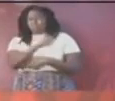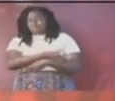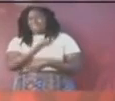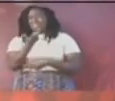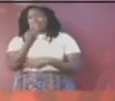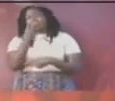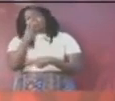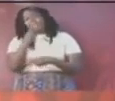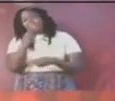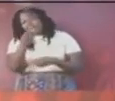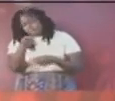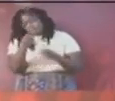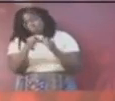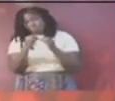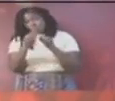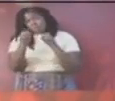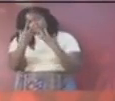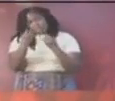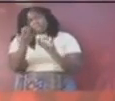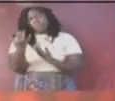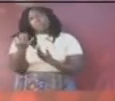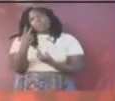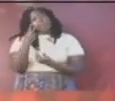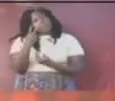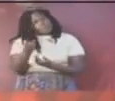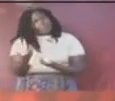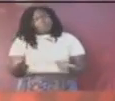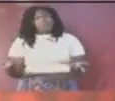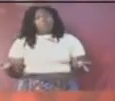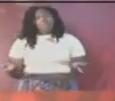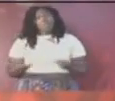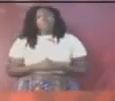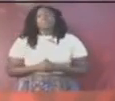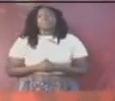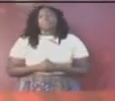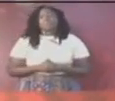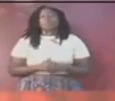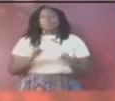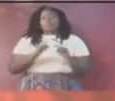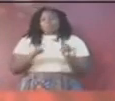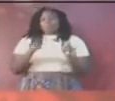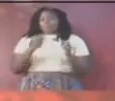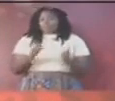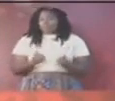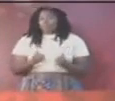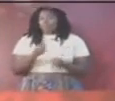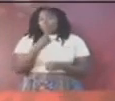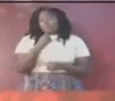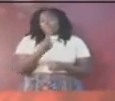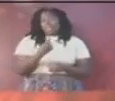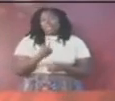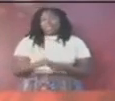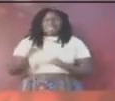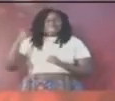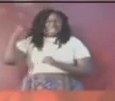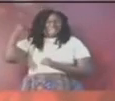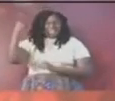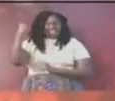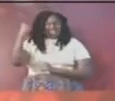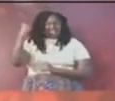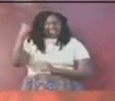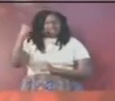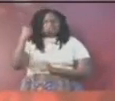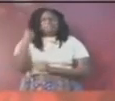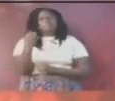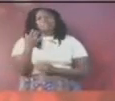not. But the point at which we can say, okay, yes, these are now successful, that depends on a number of